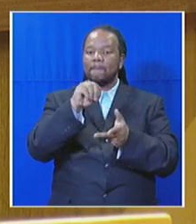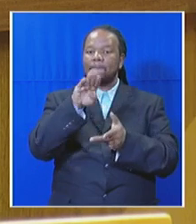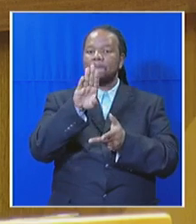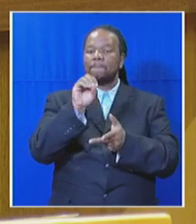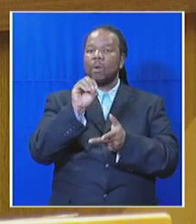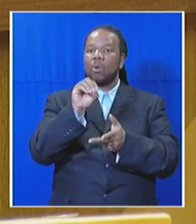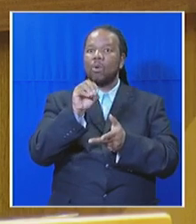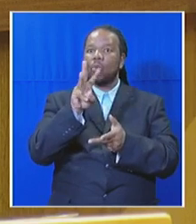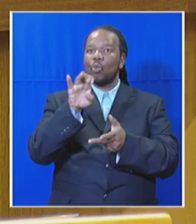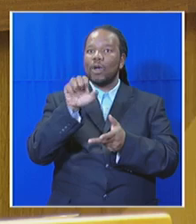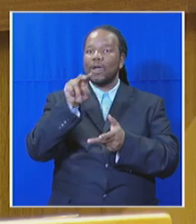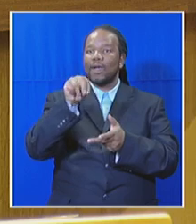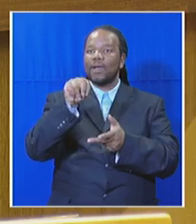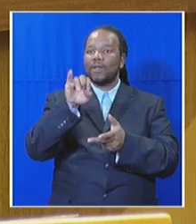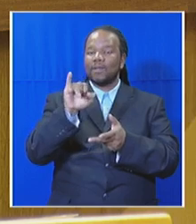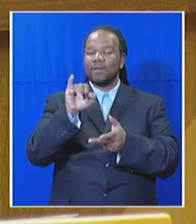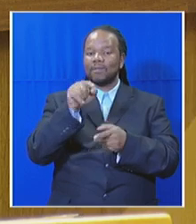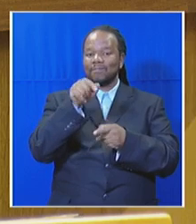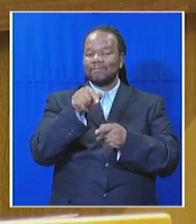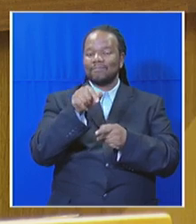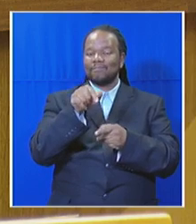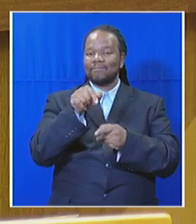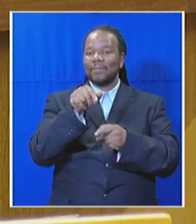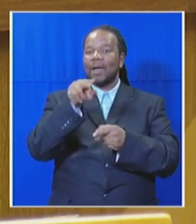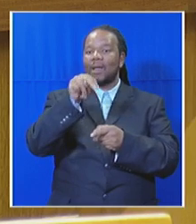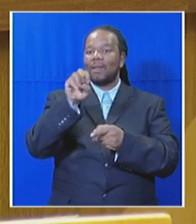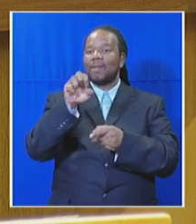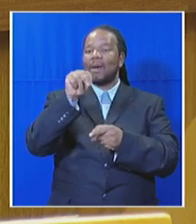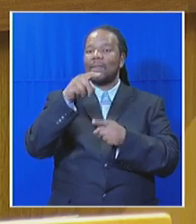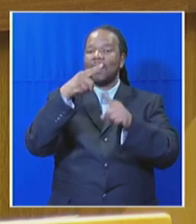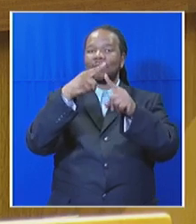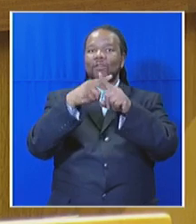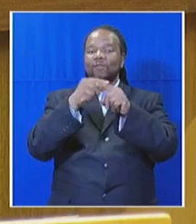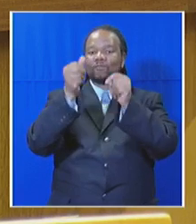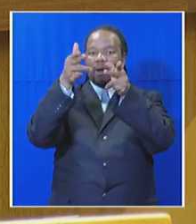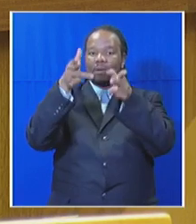as one of the non-executive directors.